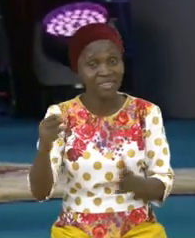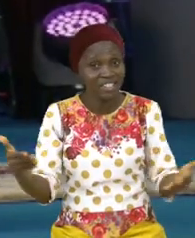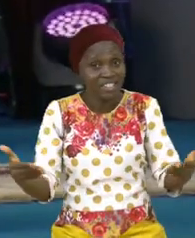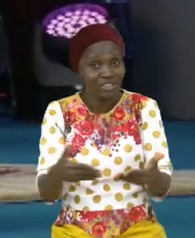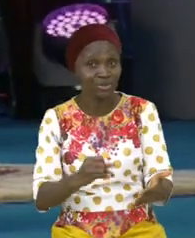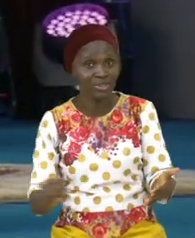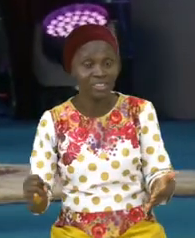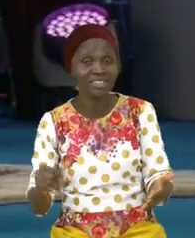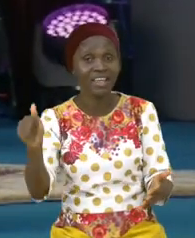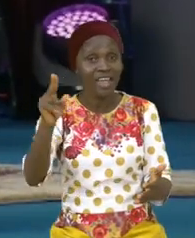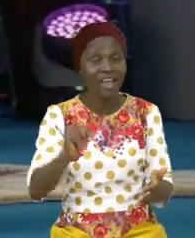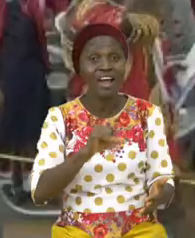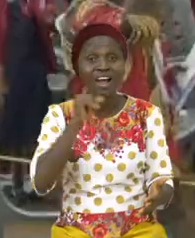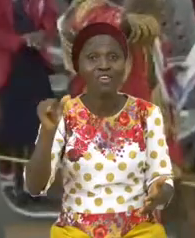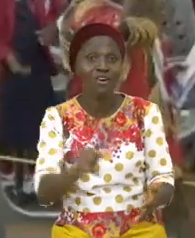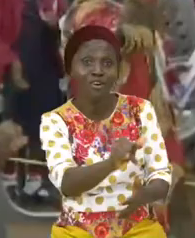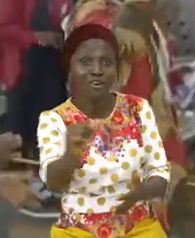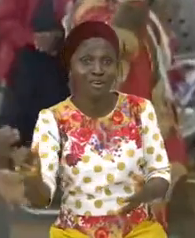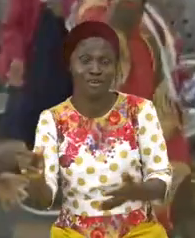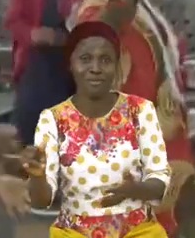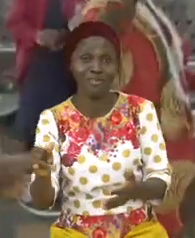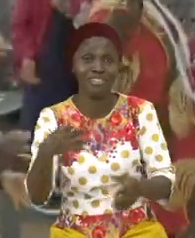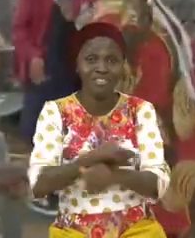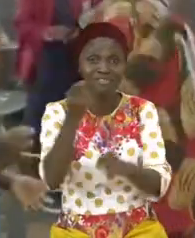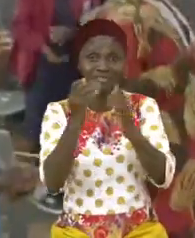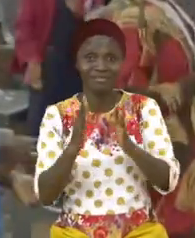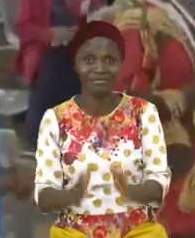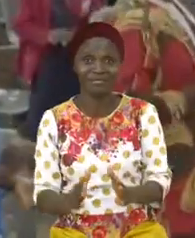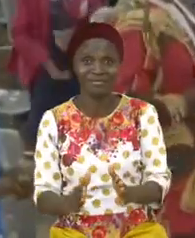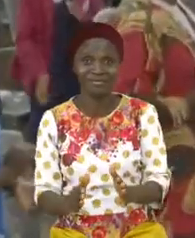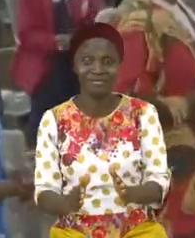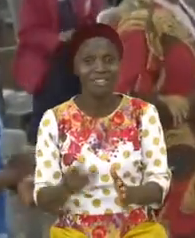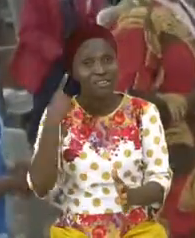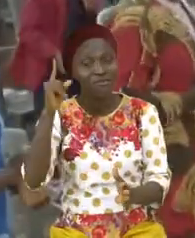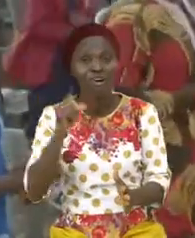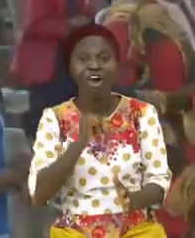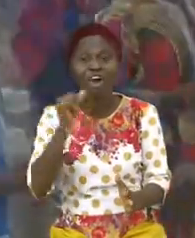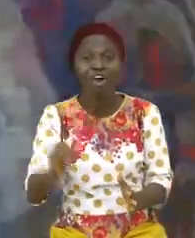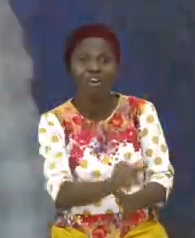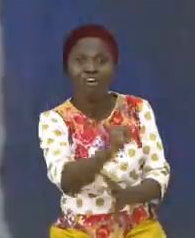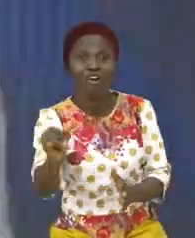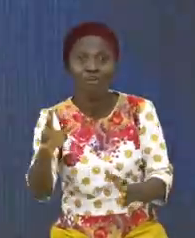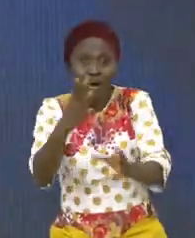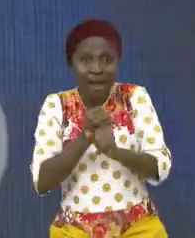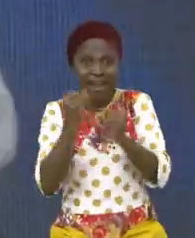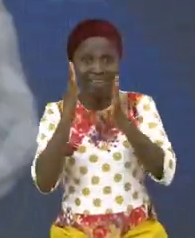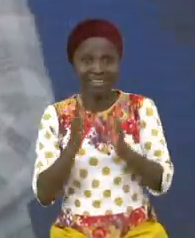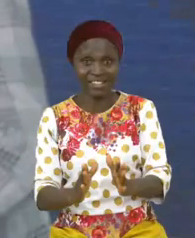introducing an uncommon champion for uncommon achievers.